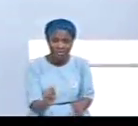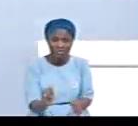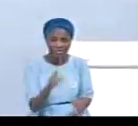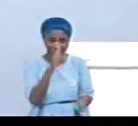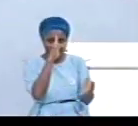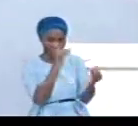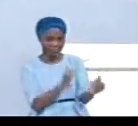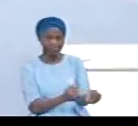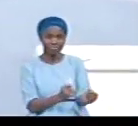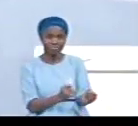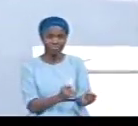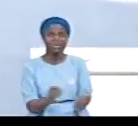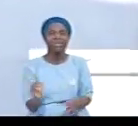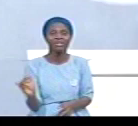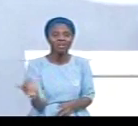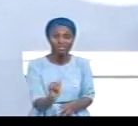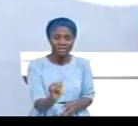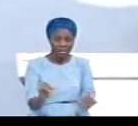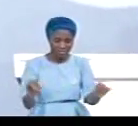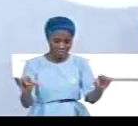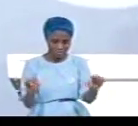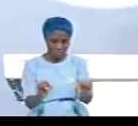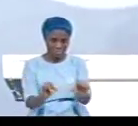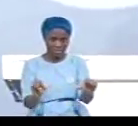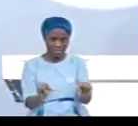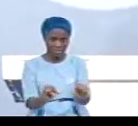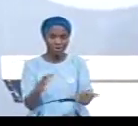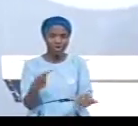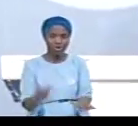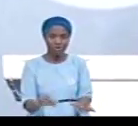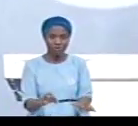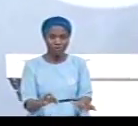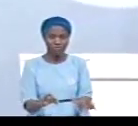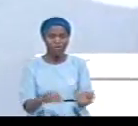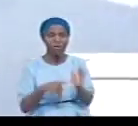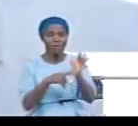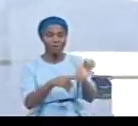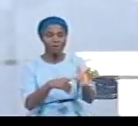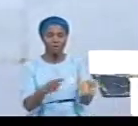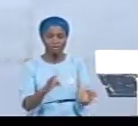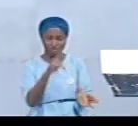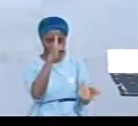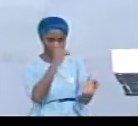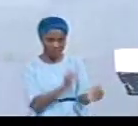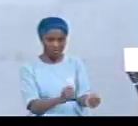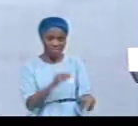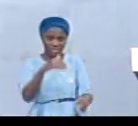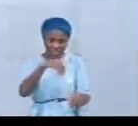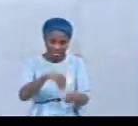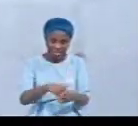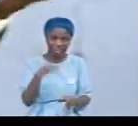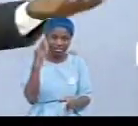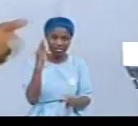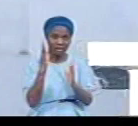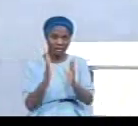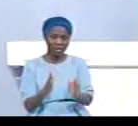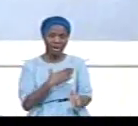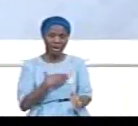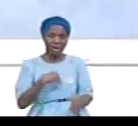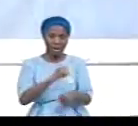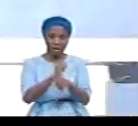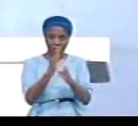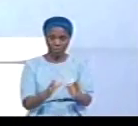same measure of faith, manifestation of faith in ministers and workers. That